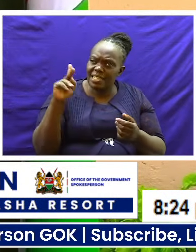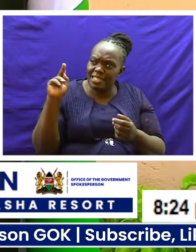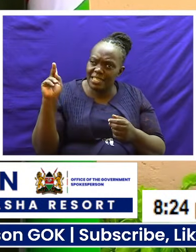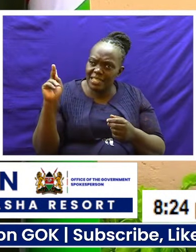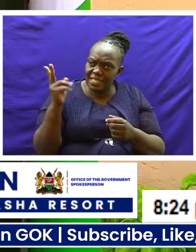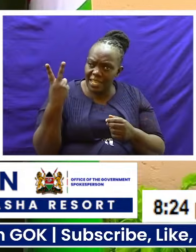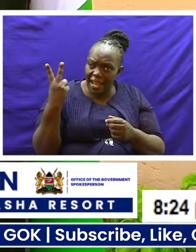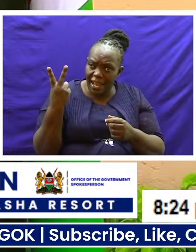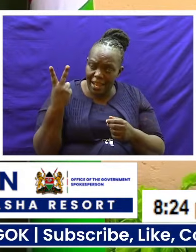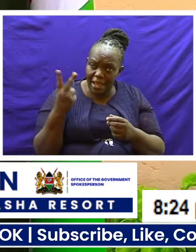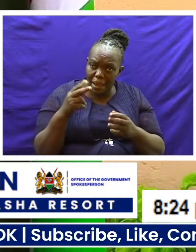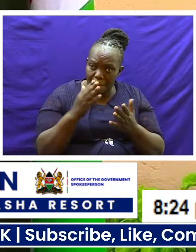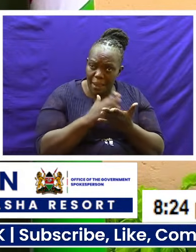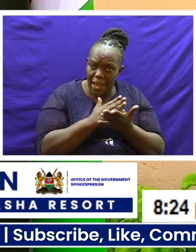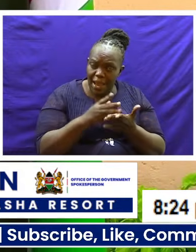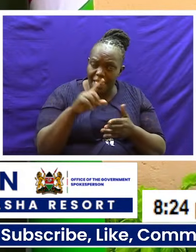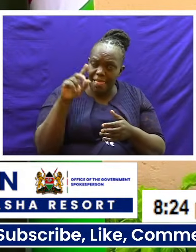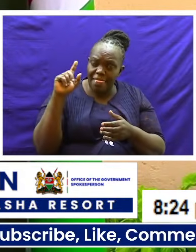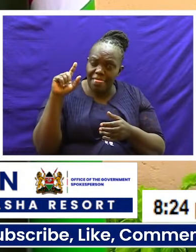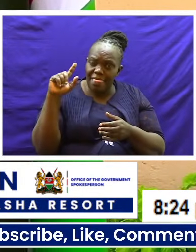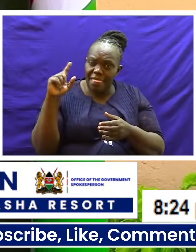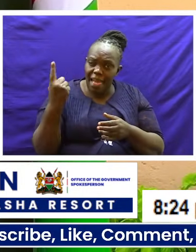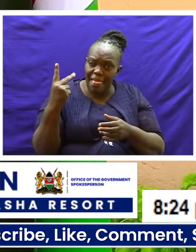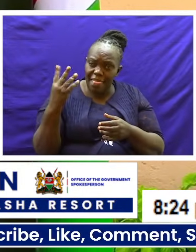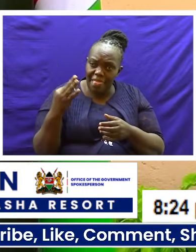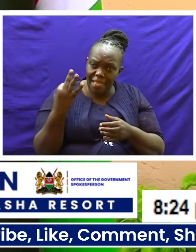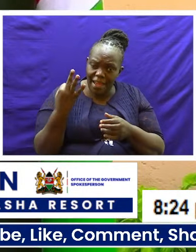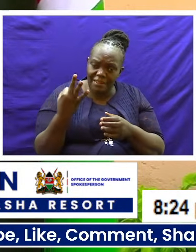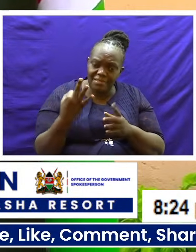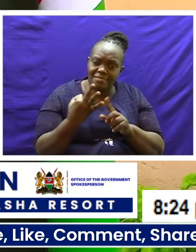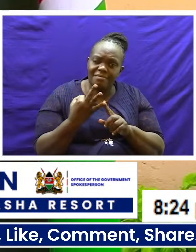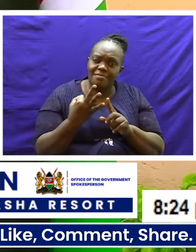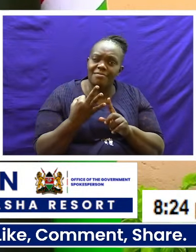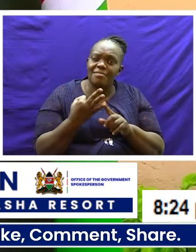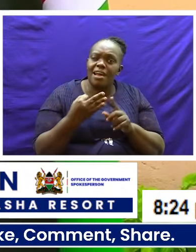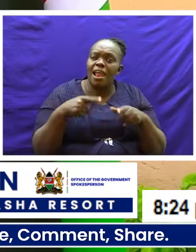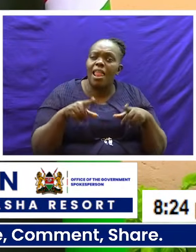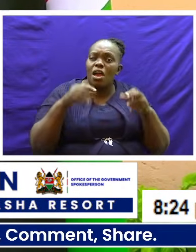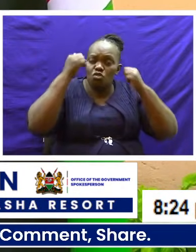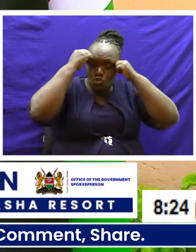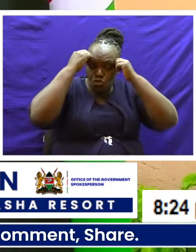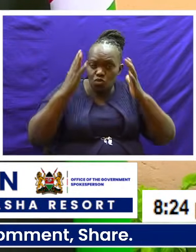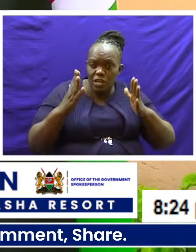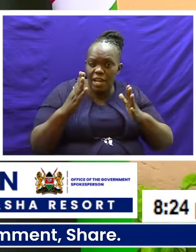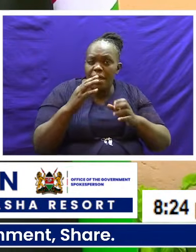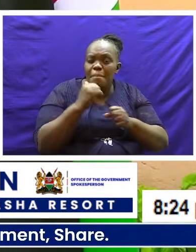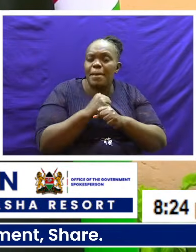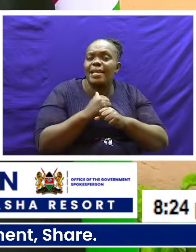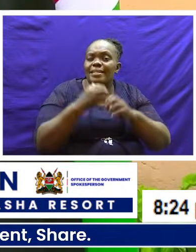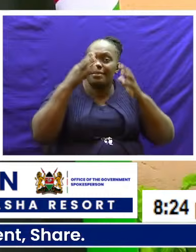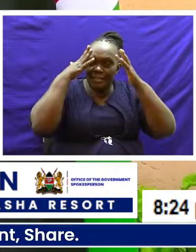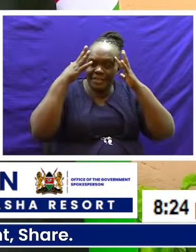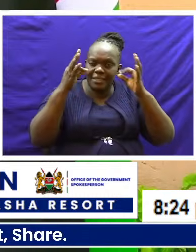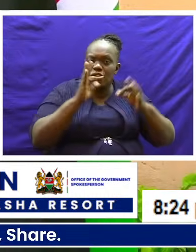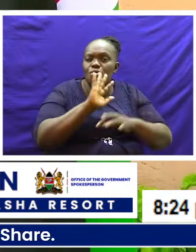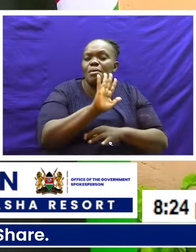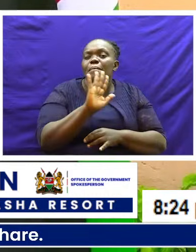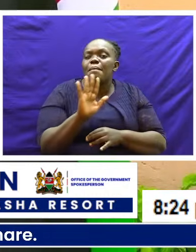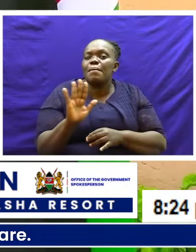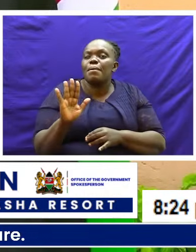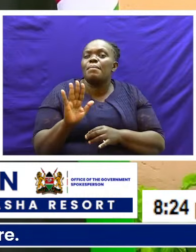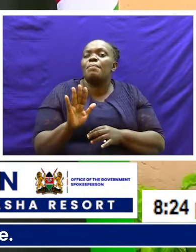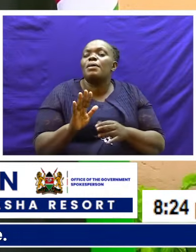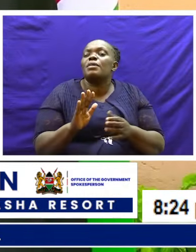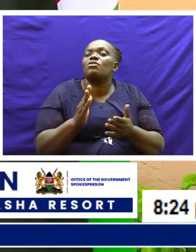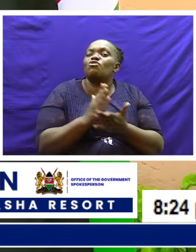part. Then the third part is where we allow the students to make the choice. Okay. So we avail